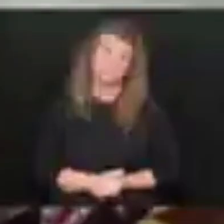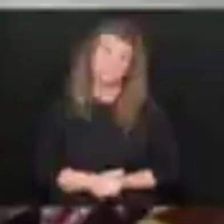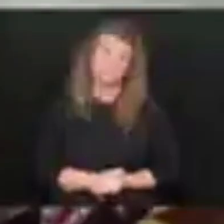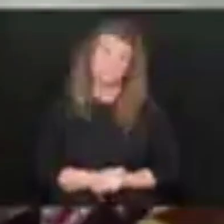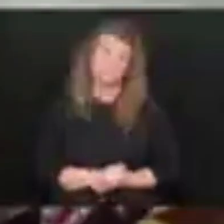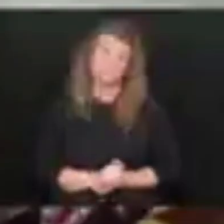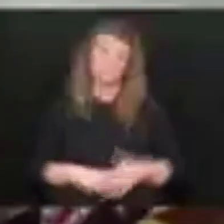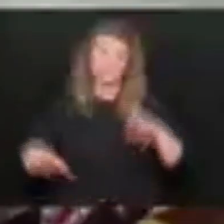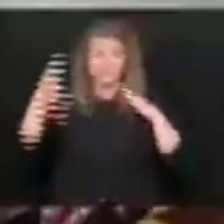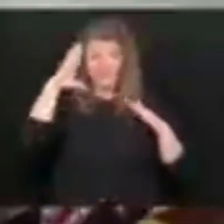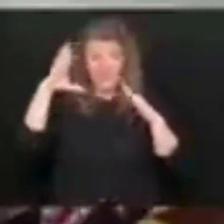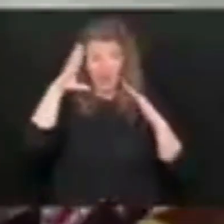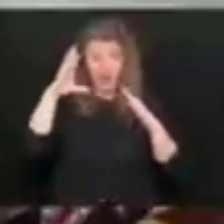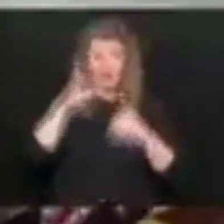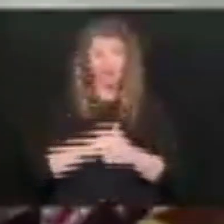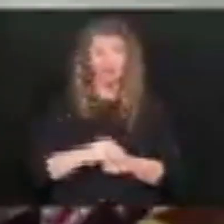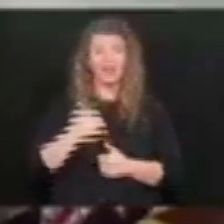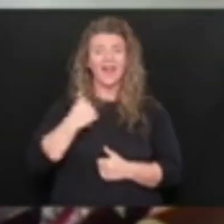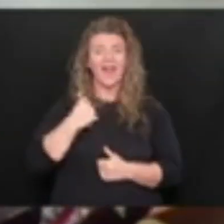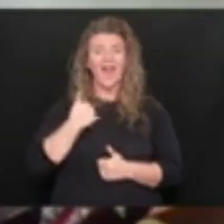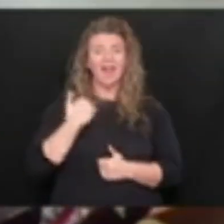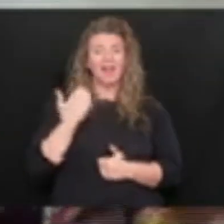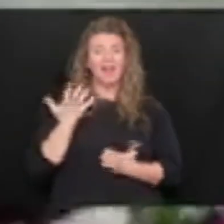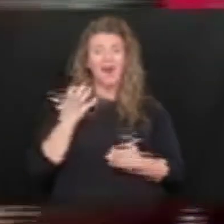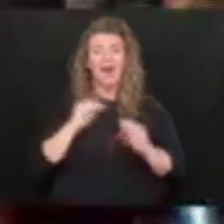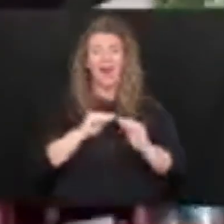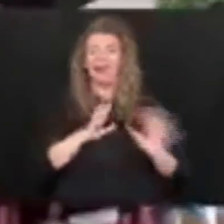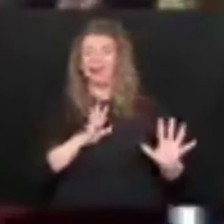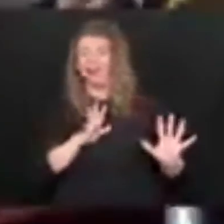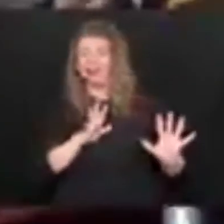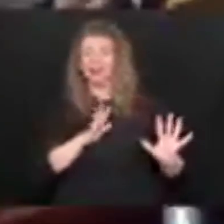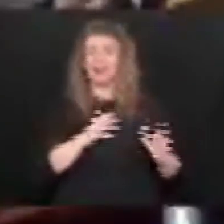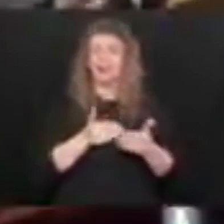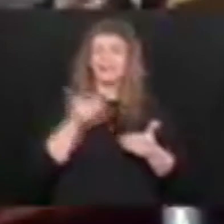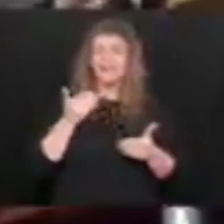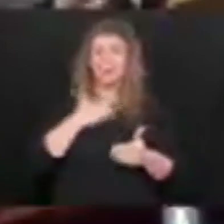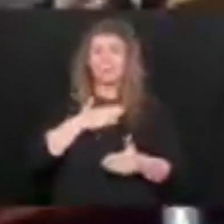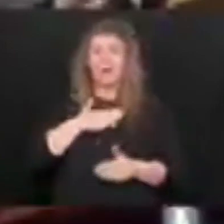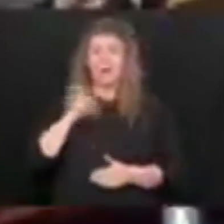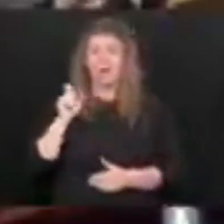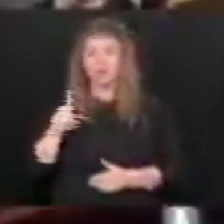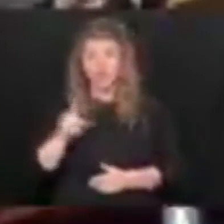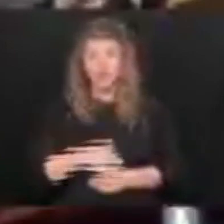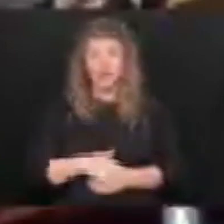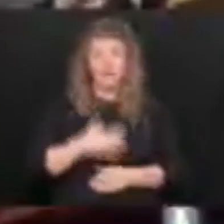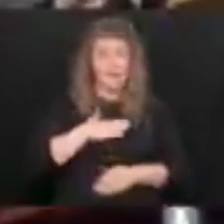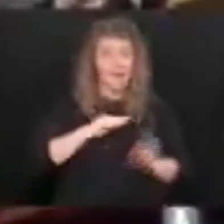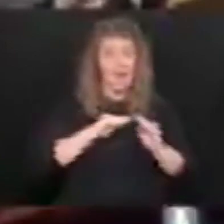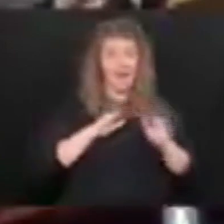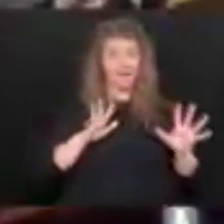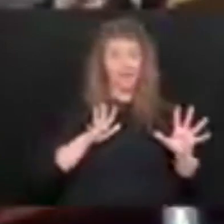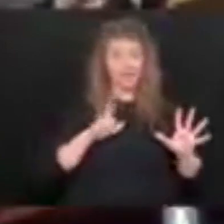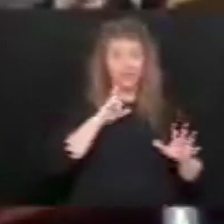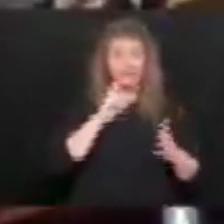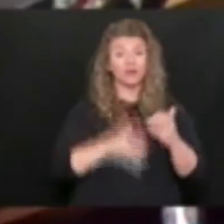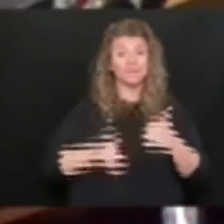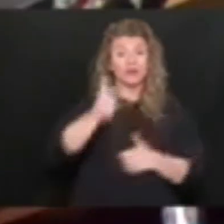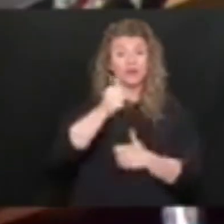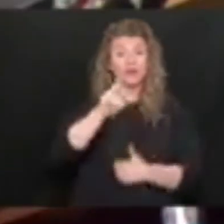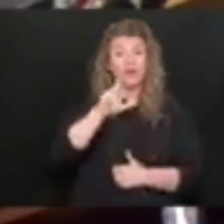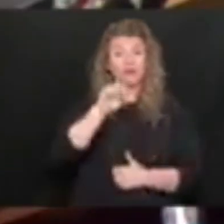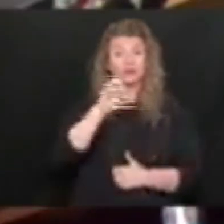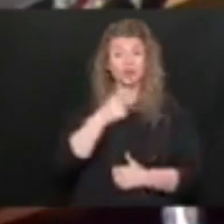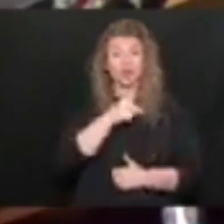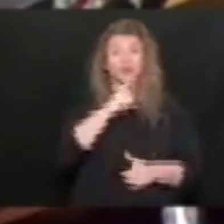Hi. I've got a quick clarification before I get to my question. The clarification is for Secretary Crouch.